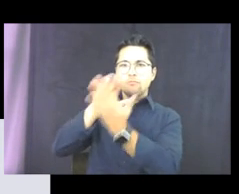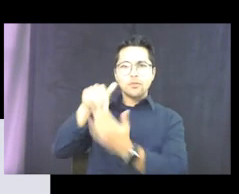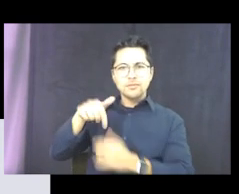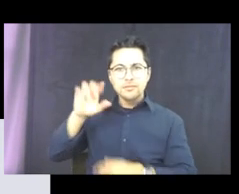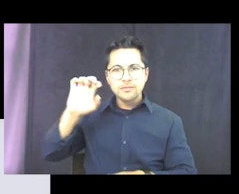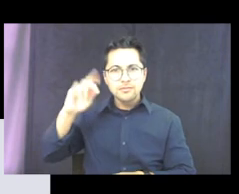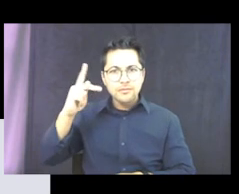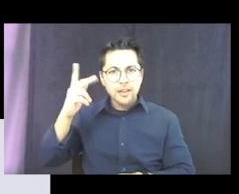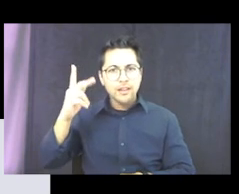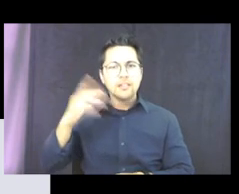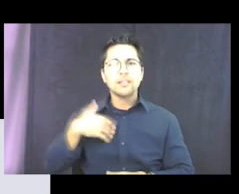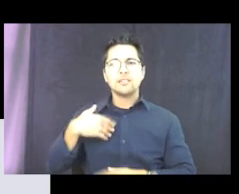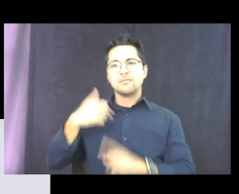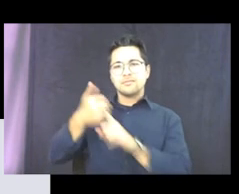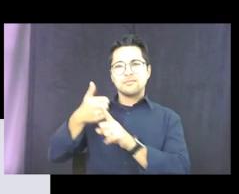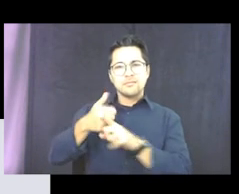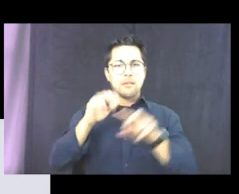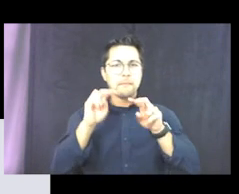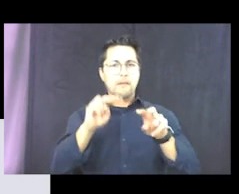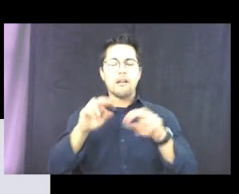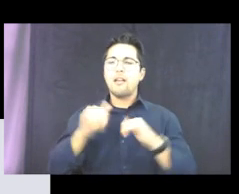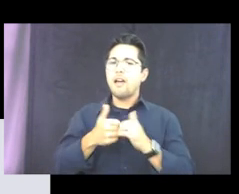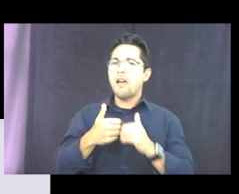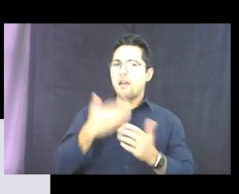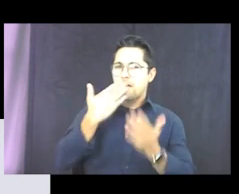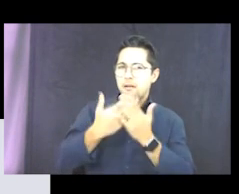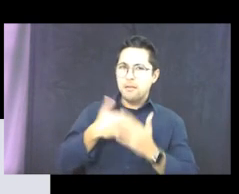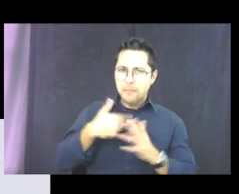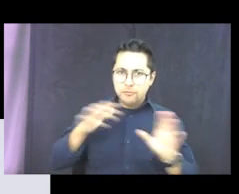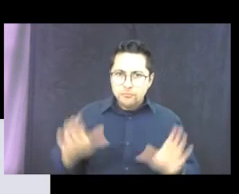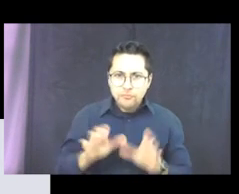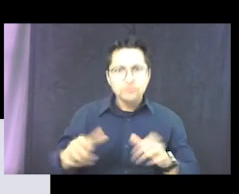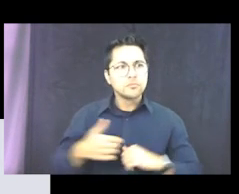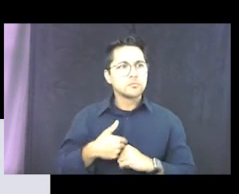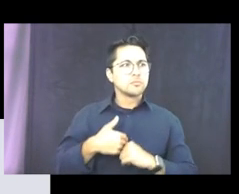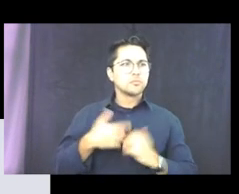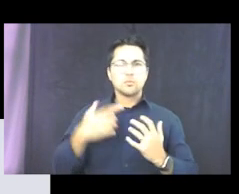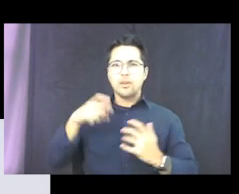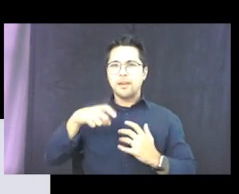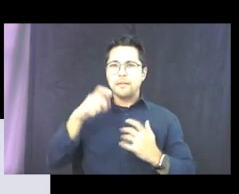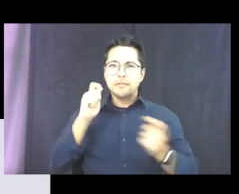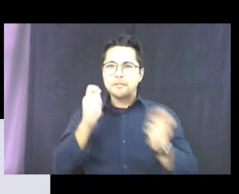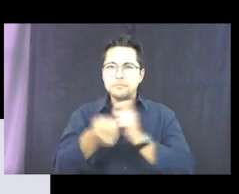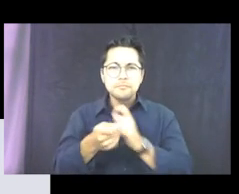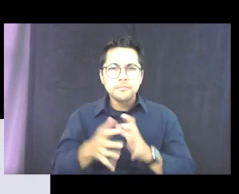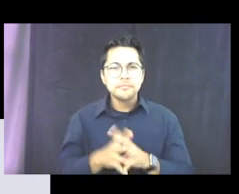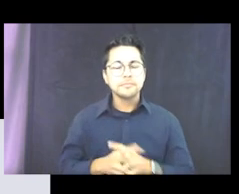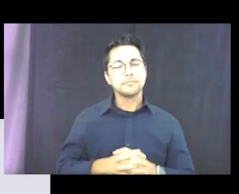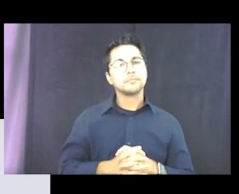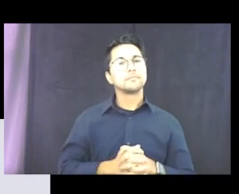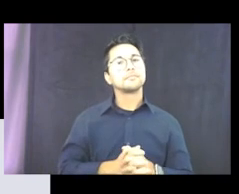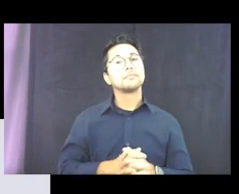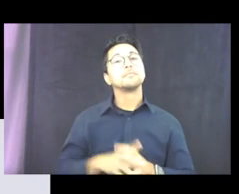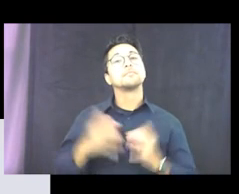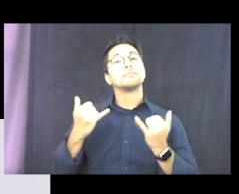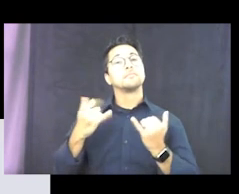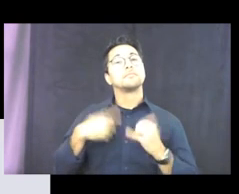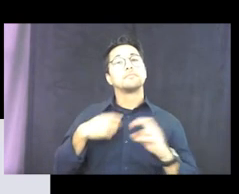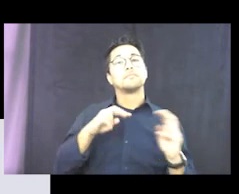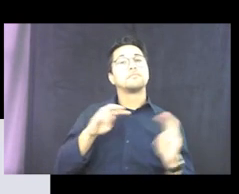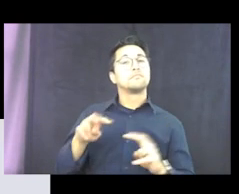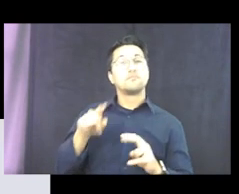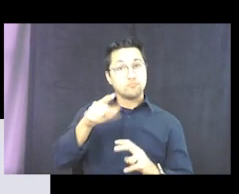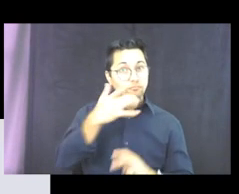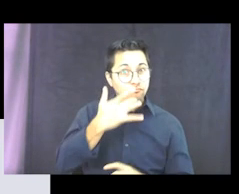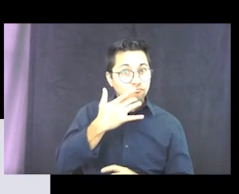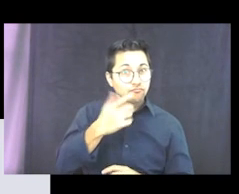and self-monitoring is how well am I doing? What do I need to change? Now let's look at would you